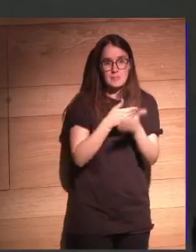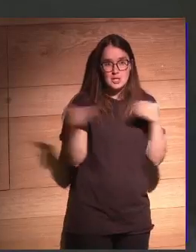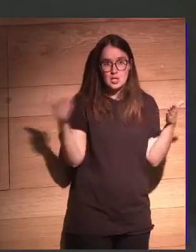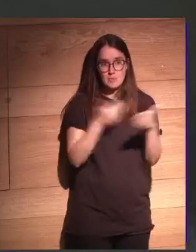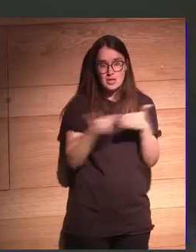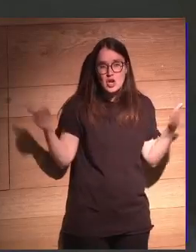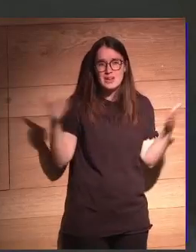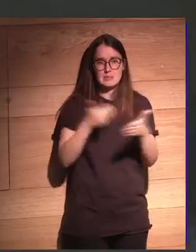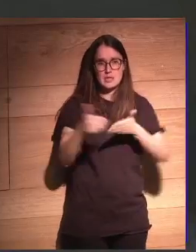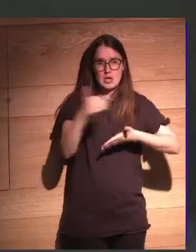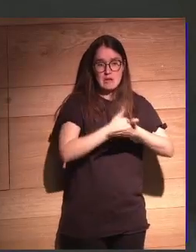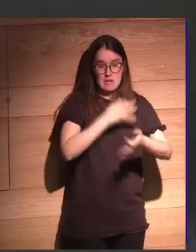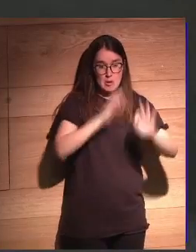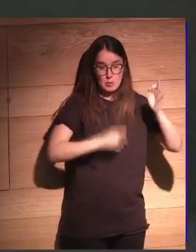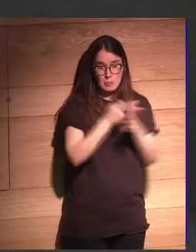They are